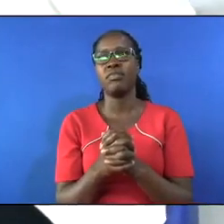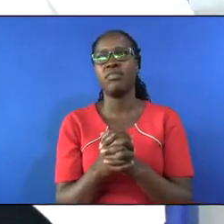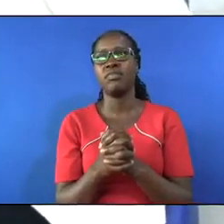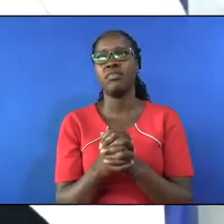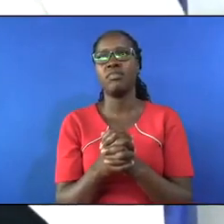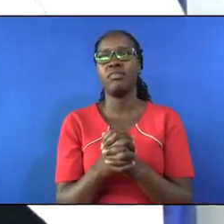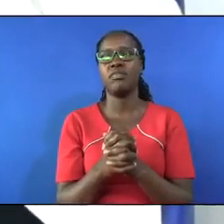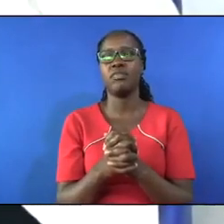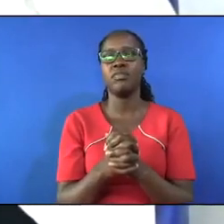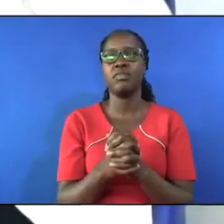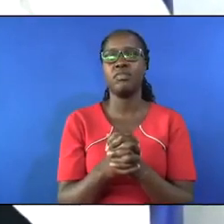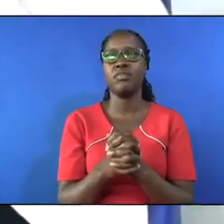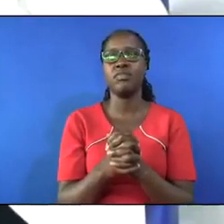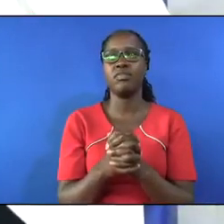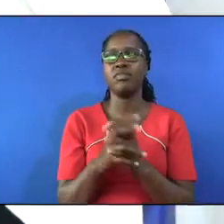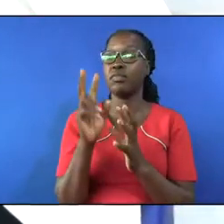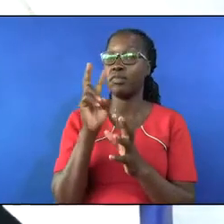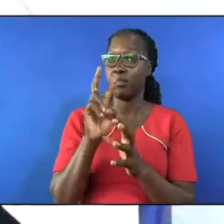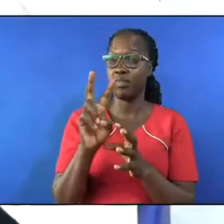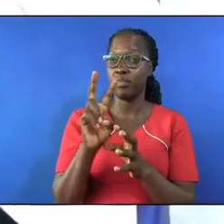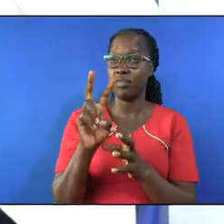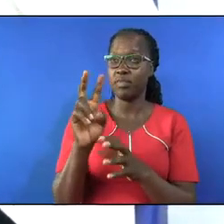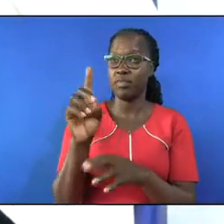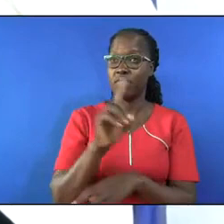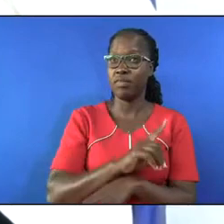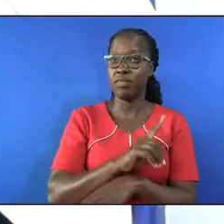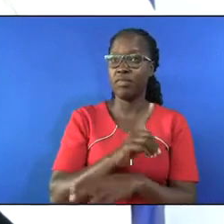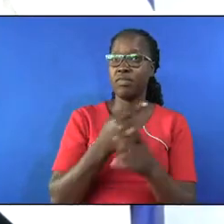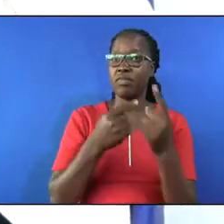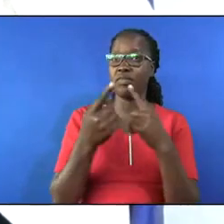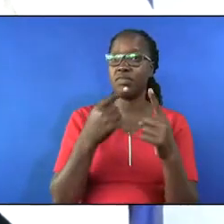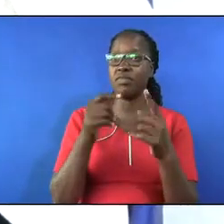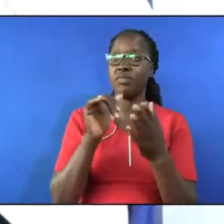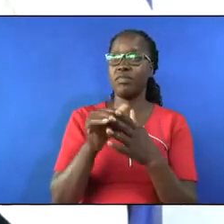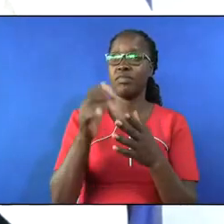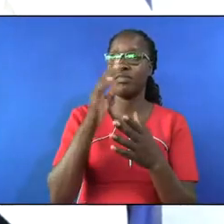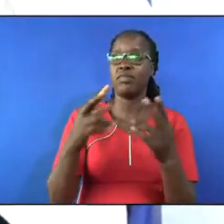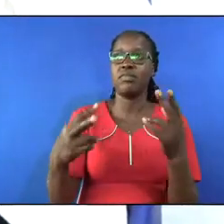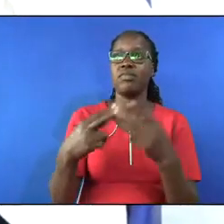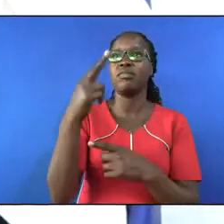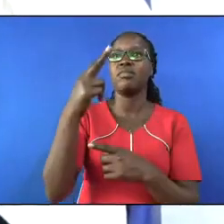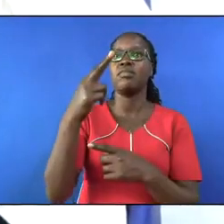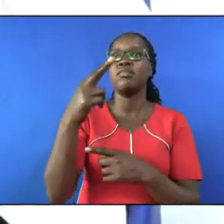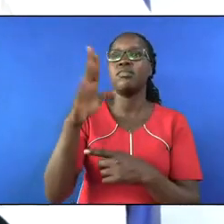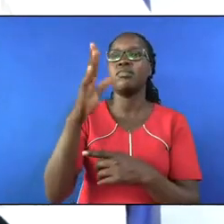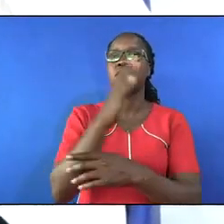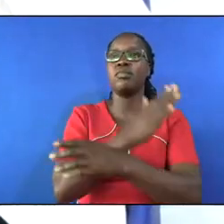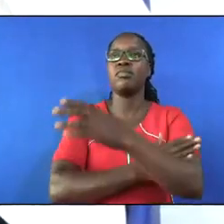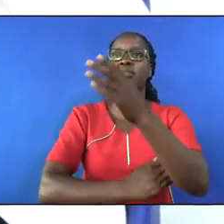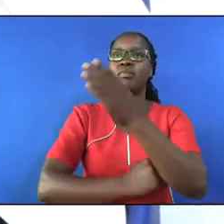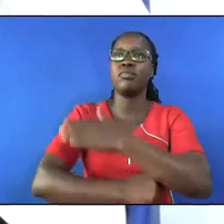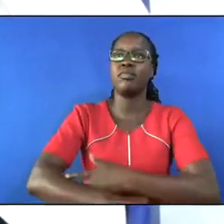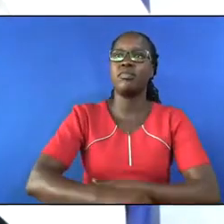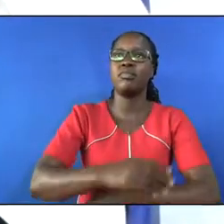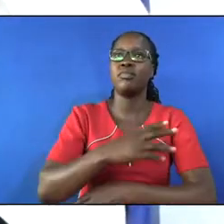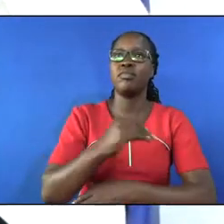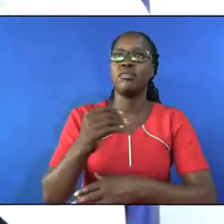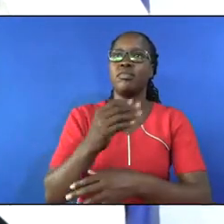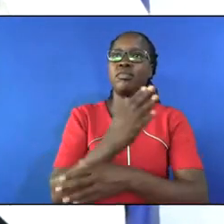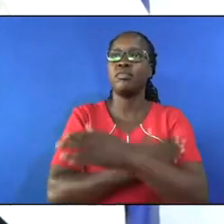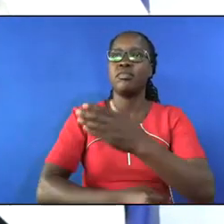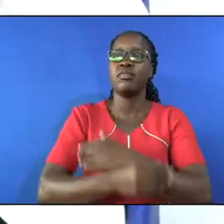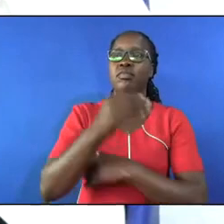31 to 33. Yes. And it says, mm-hmm. Listen, the time is coming when I will kill all the young men in